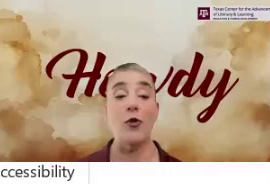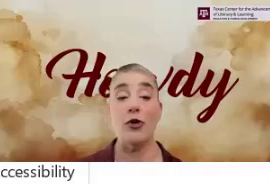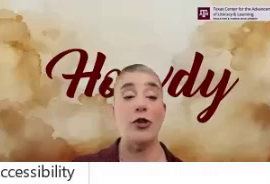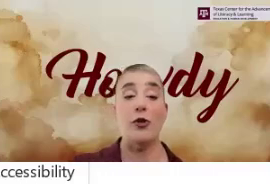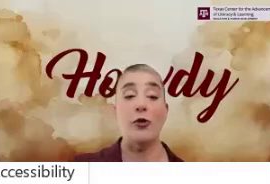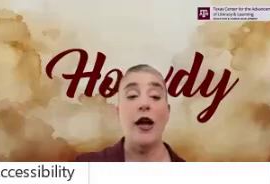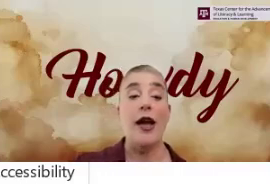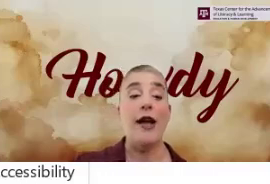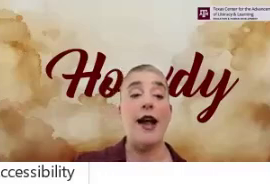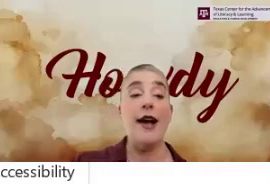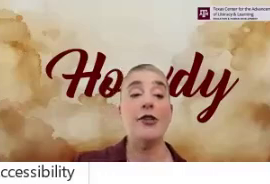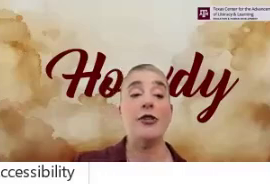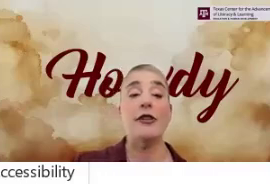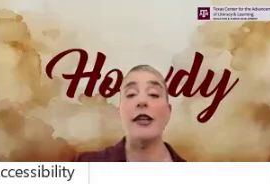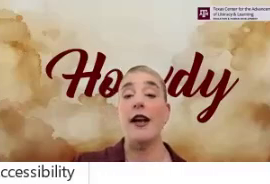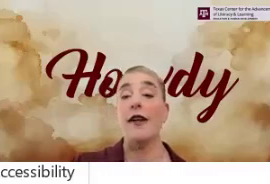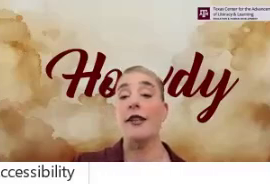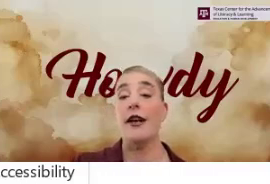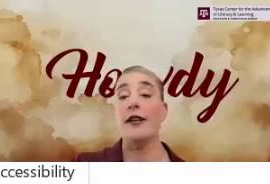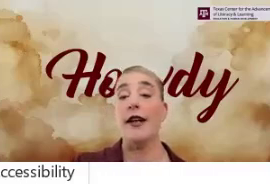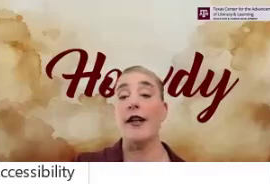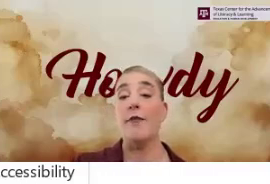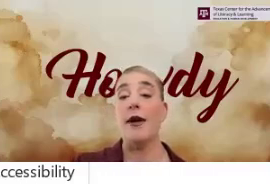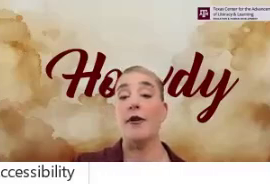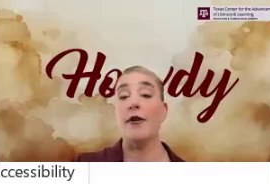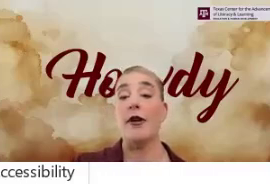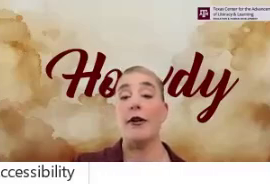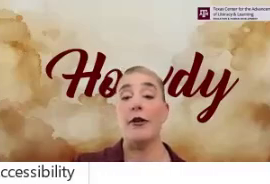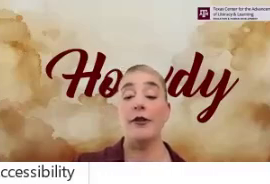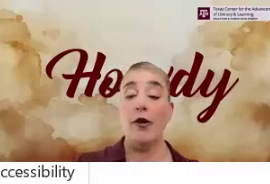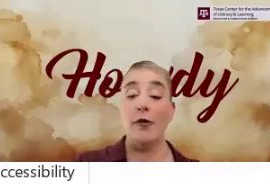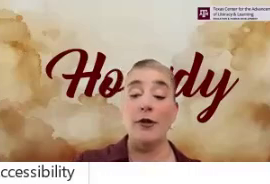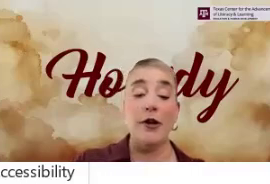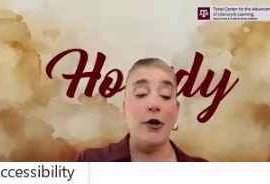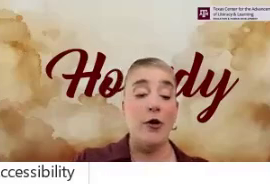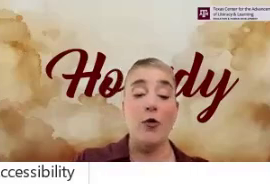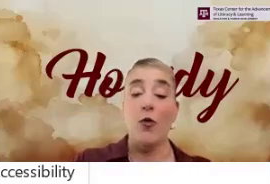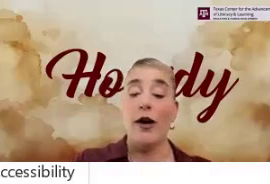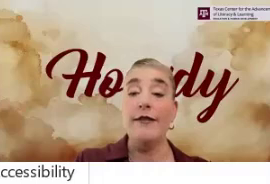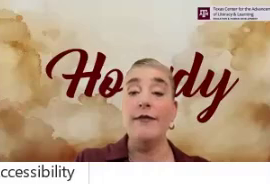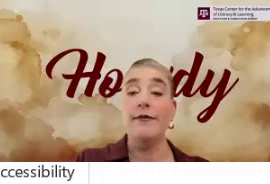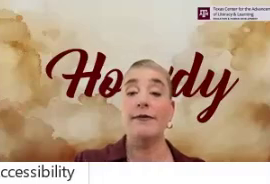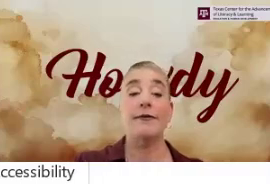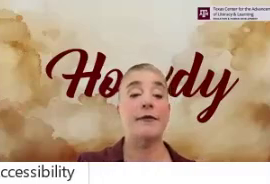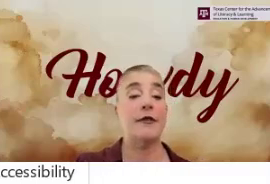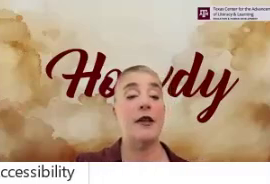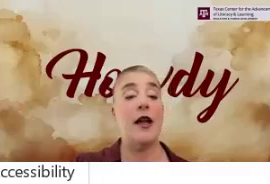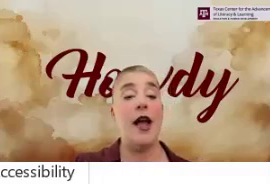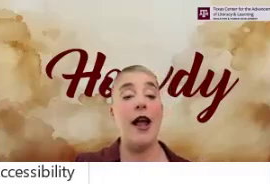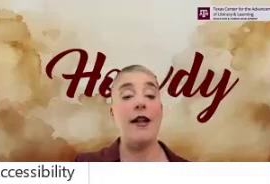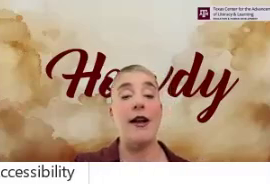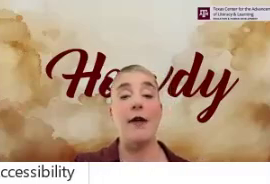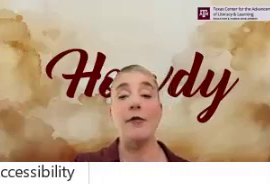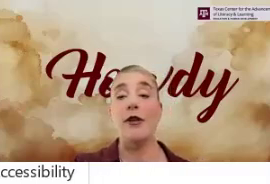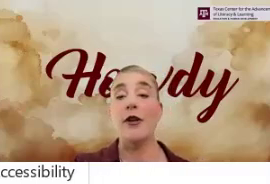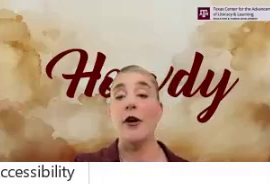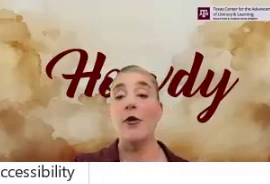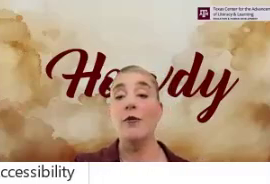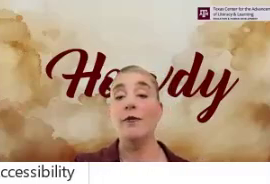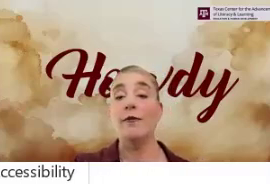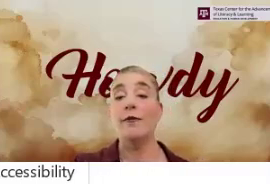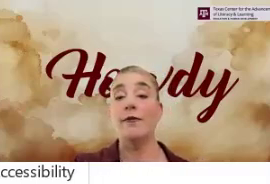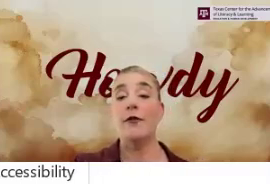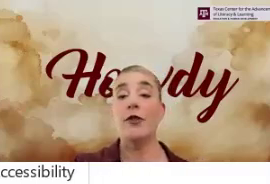something, or 2. And actually, I think I like that better, Gara. So I'm going to go 1. And then I'm